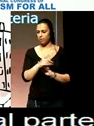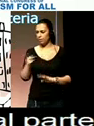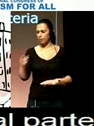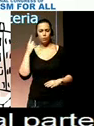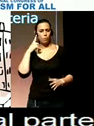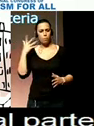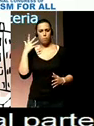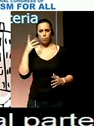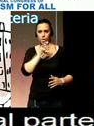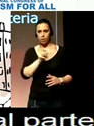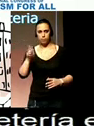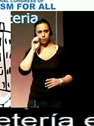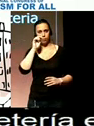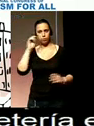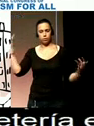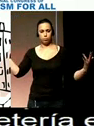Athenians.